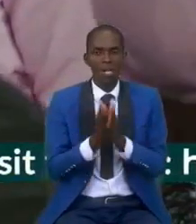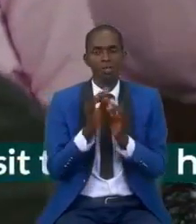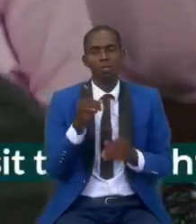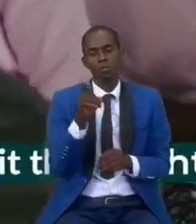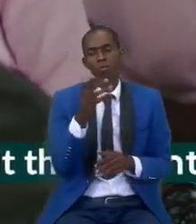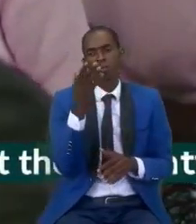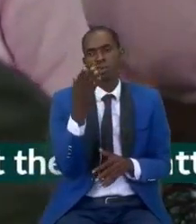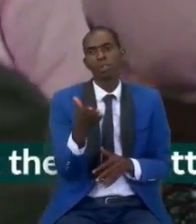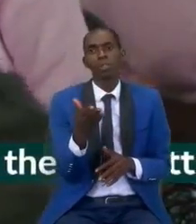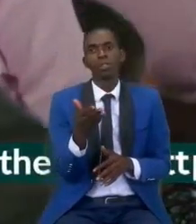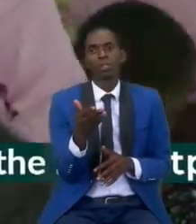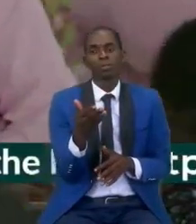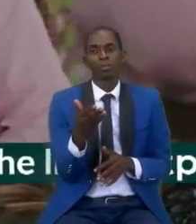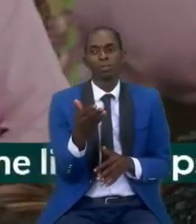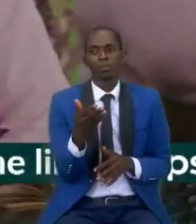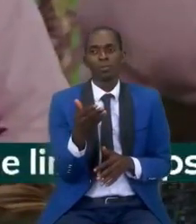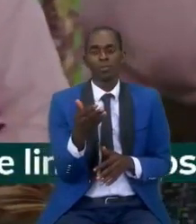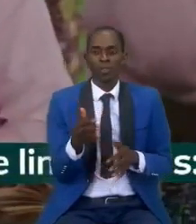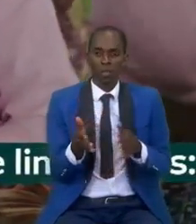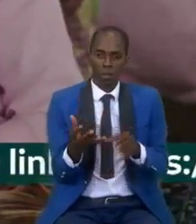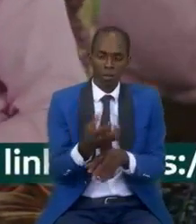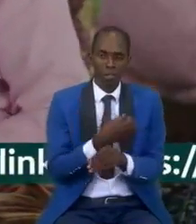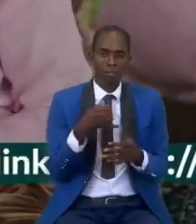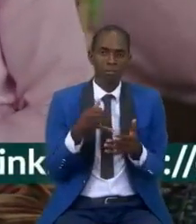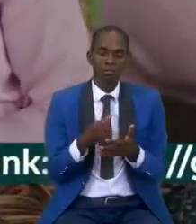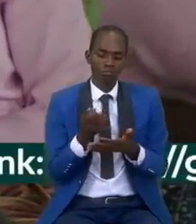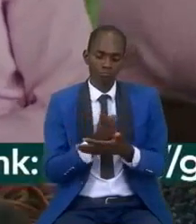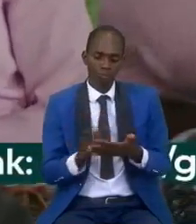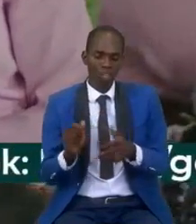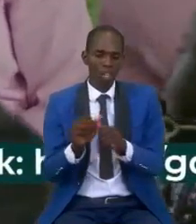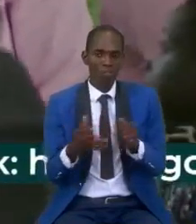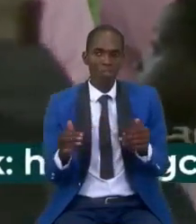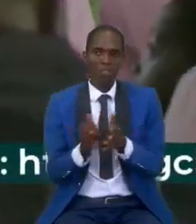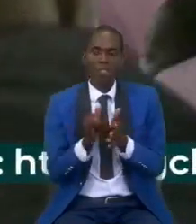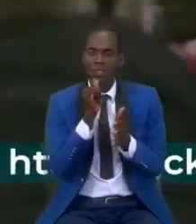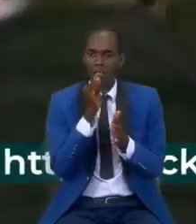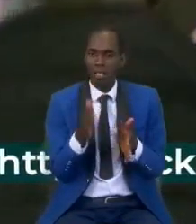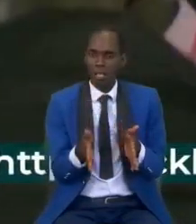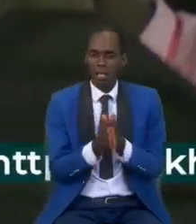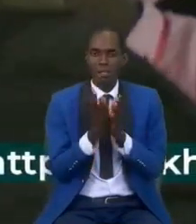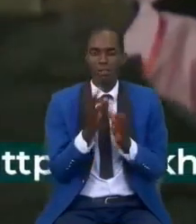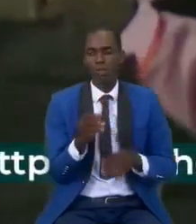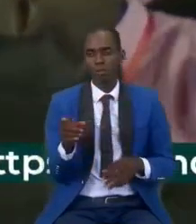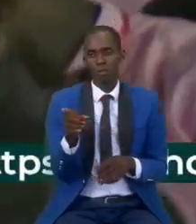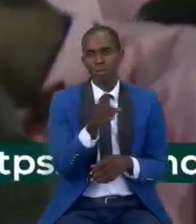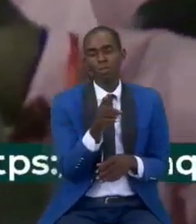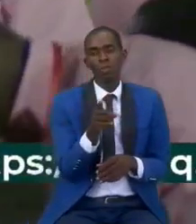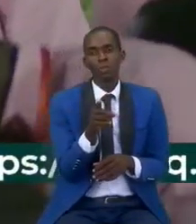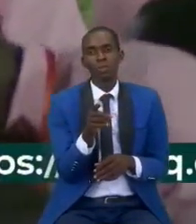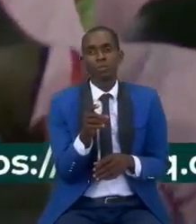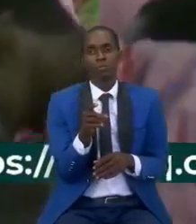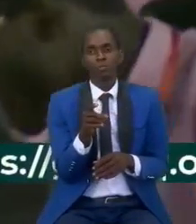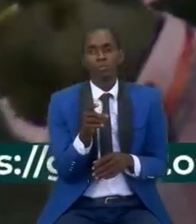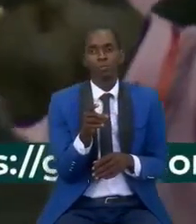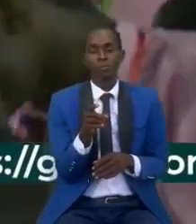us during this time of counseling, and then after that I'll